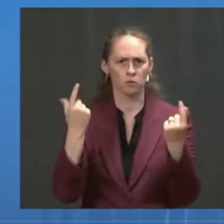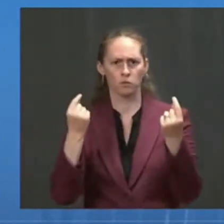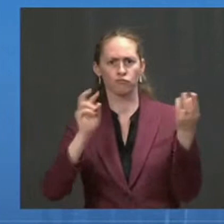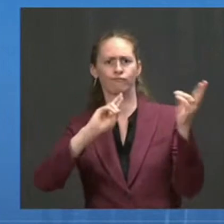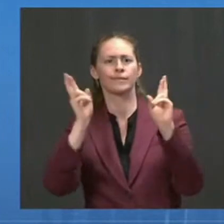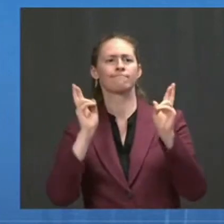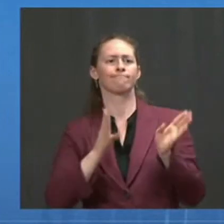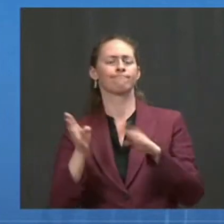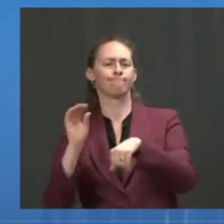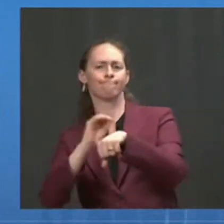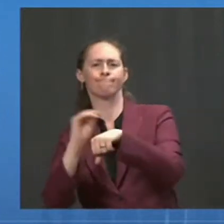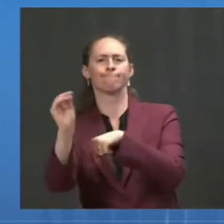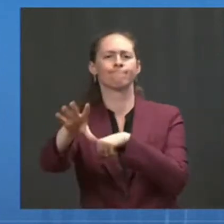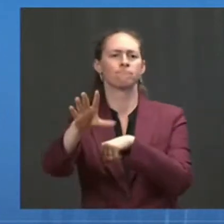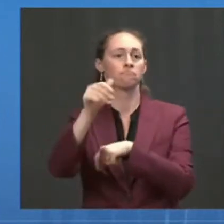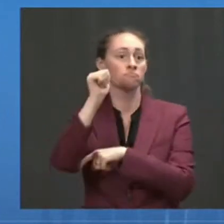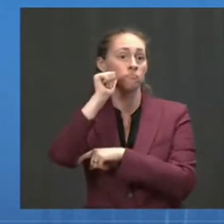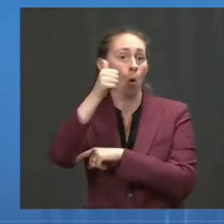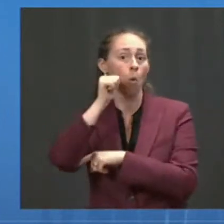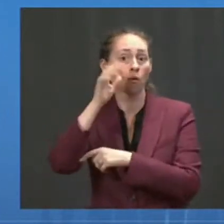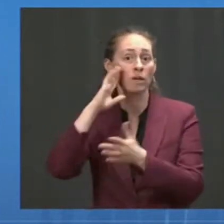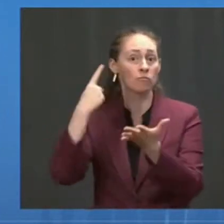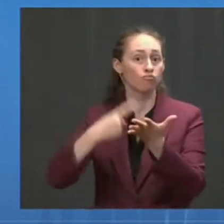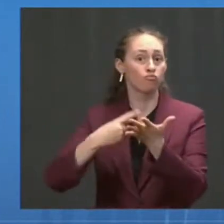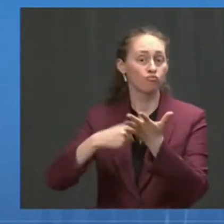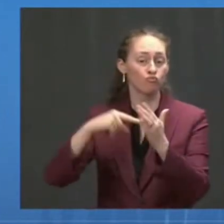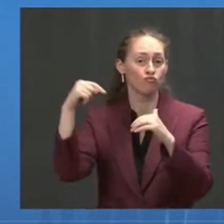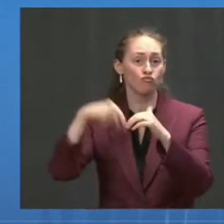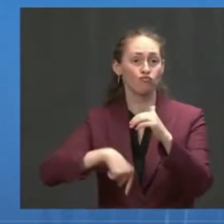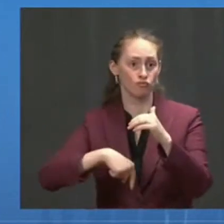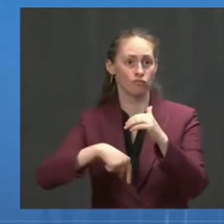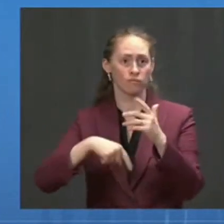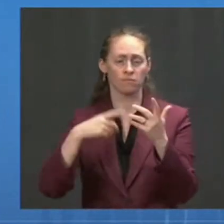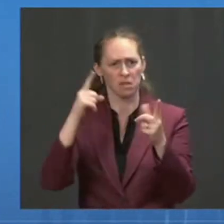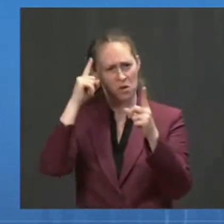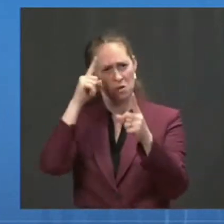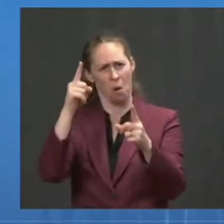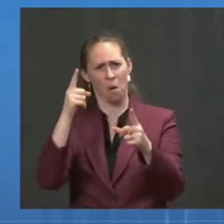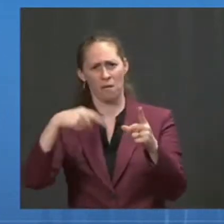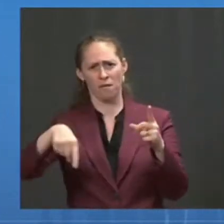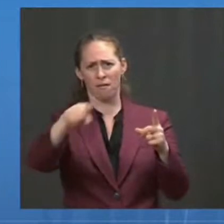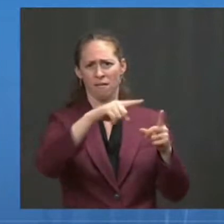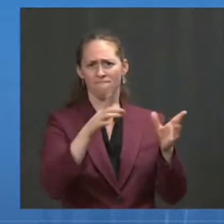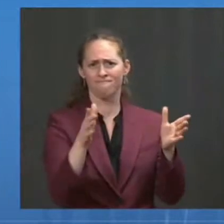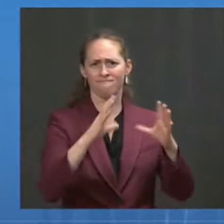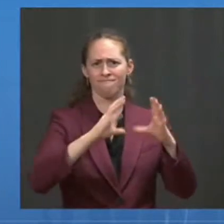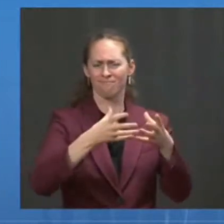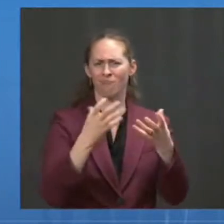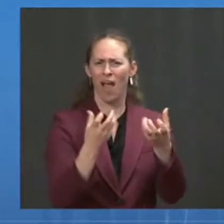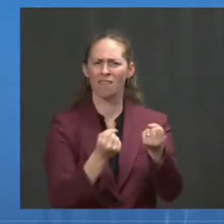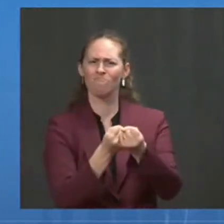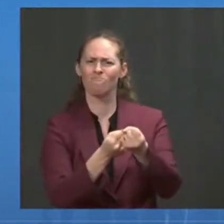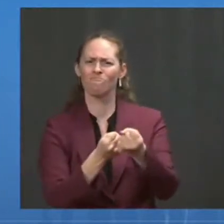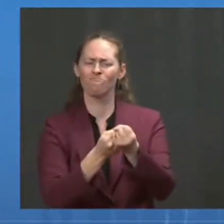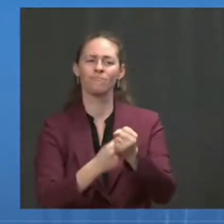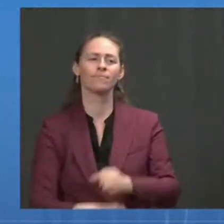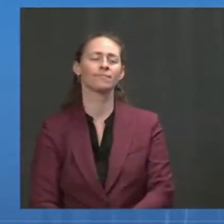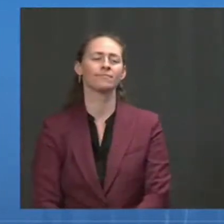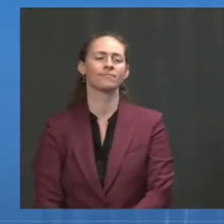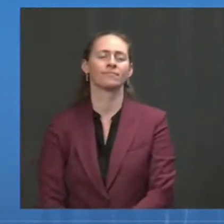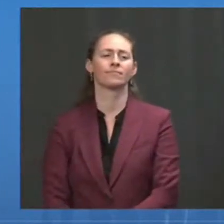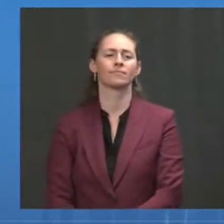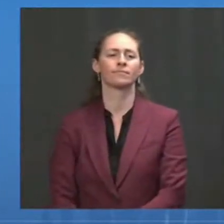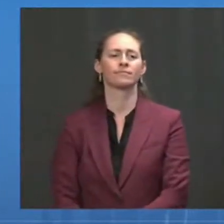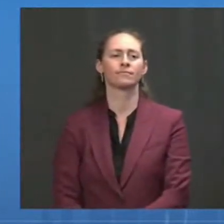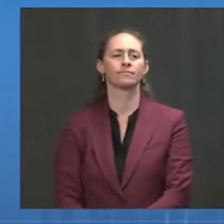look forward to that discussion and to helping support this vulnerable population. At this time, only certain